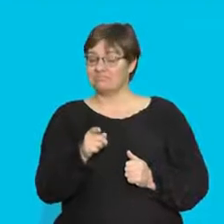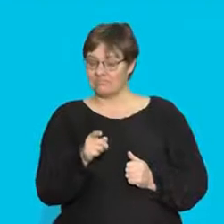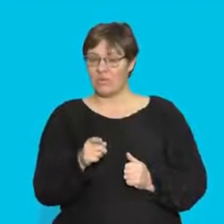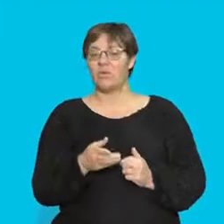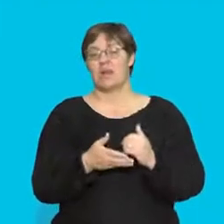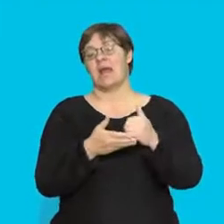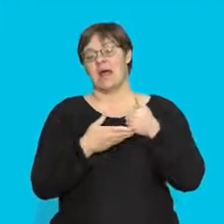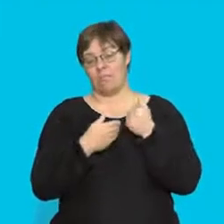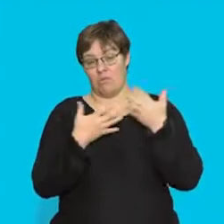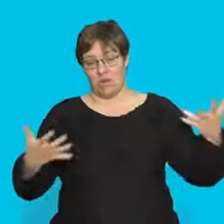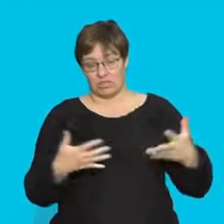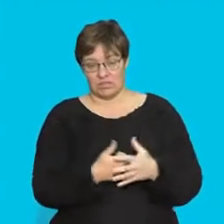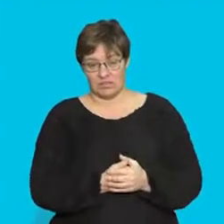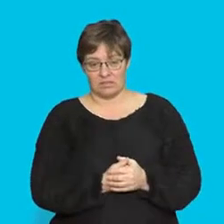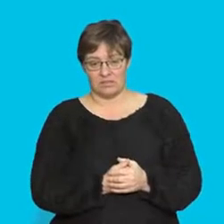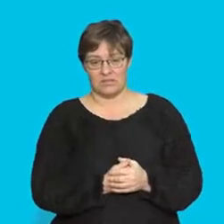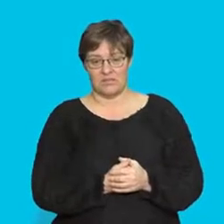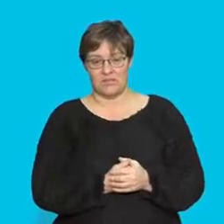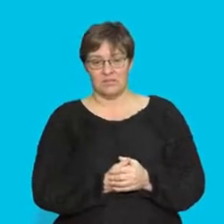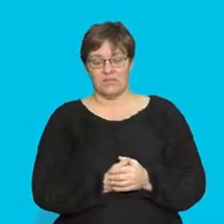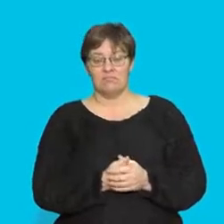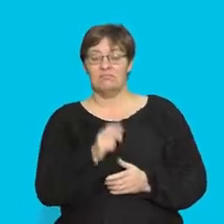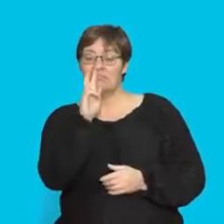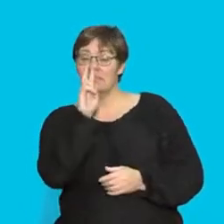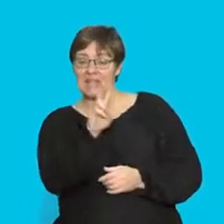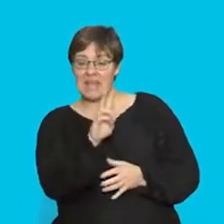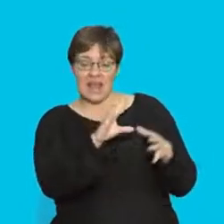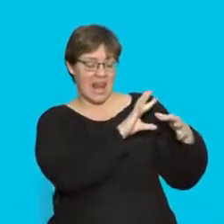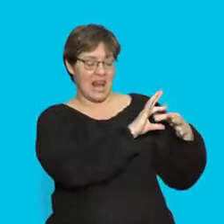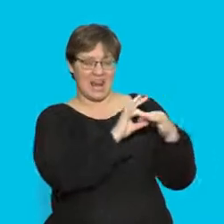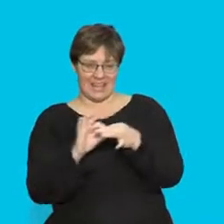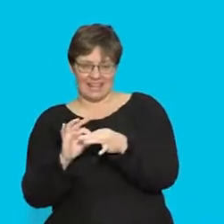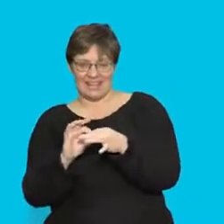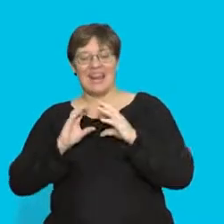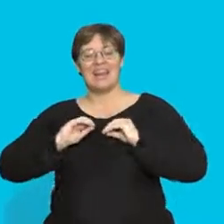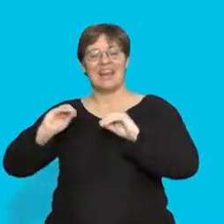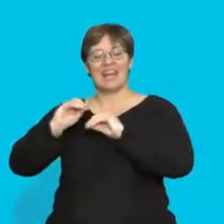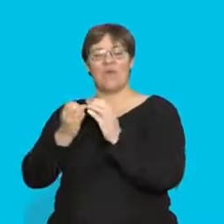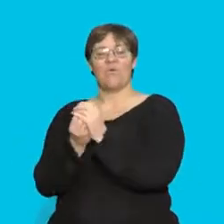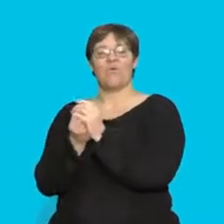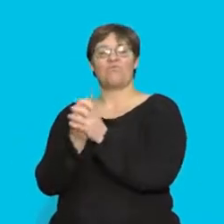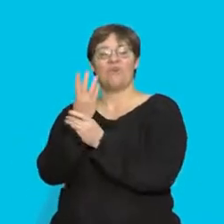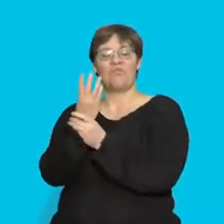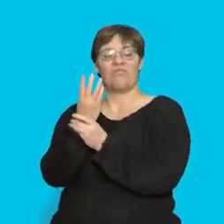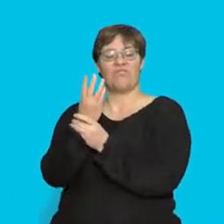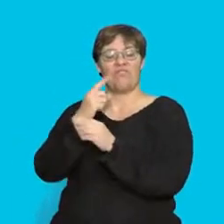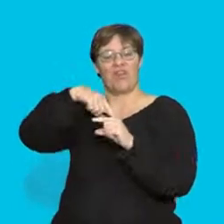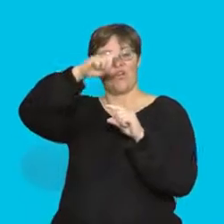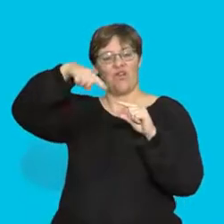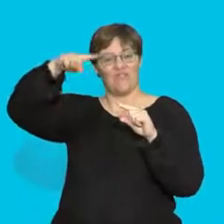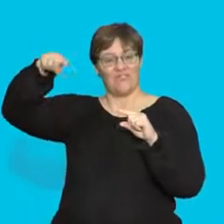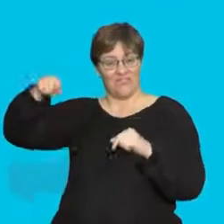very useful. And if we see our link to our lesson on growth curves,